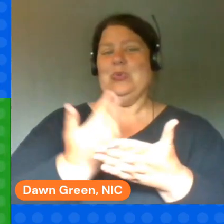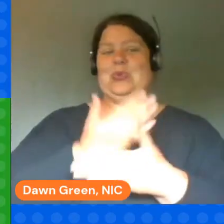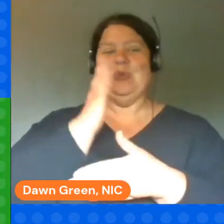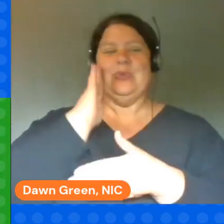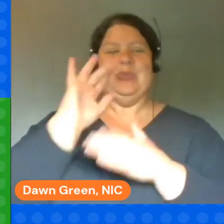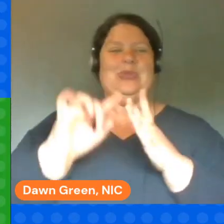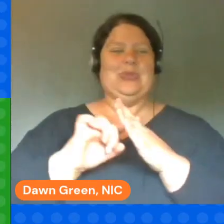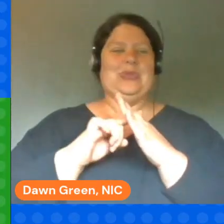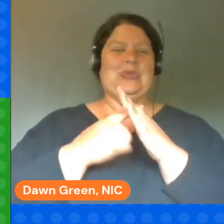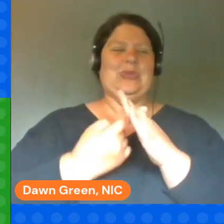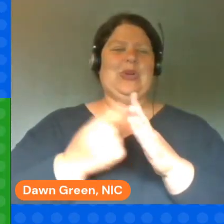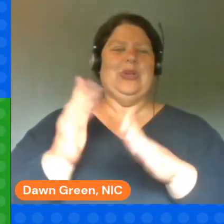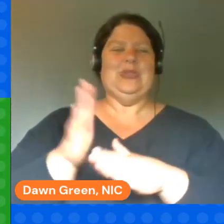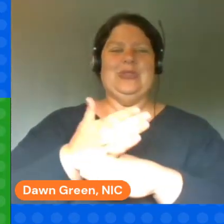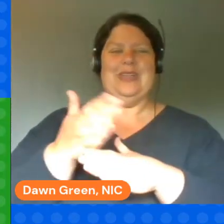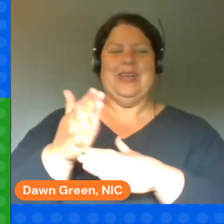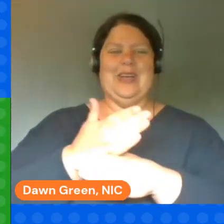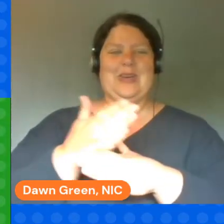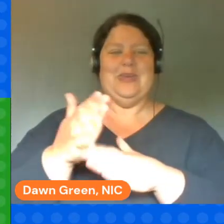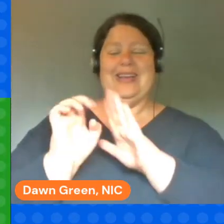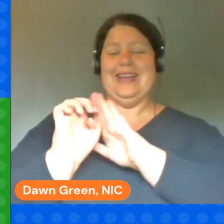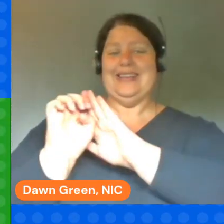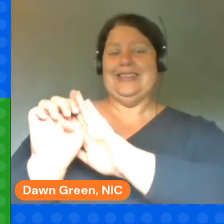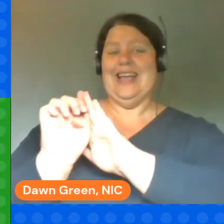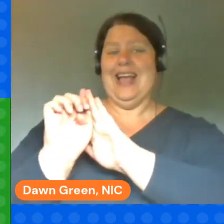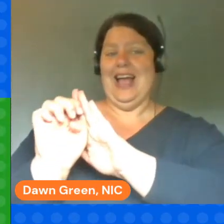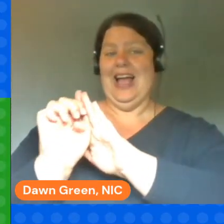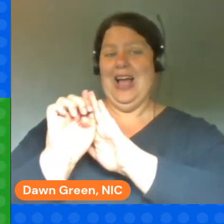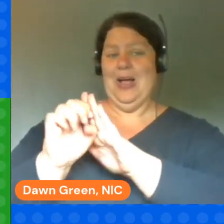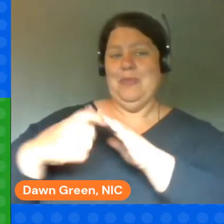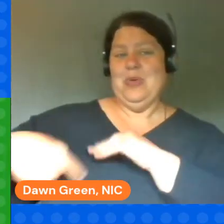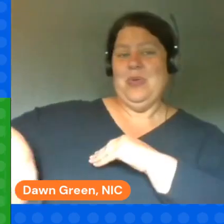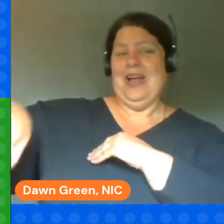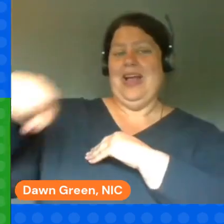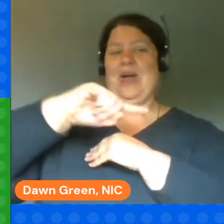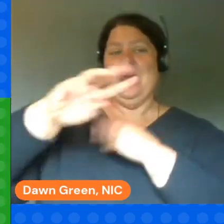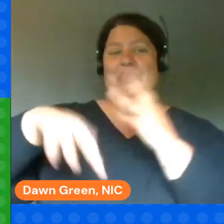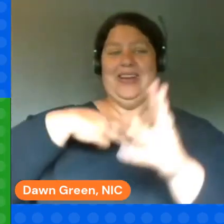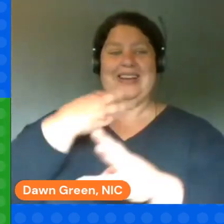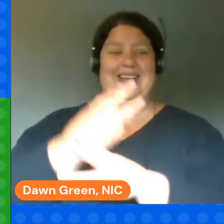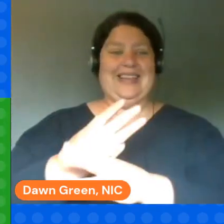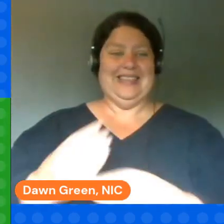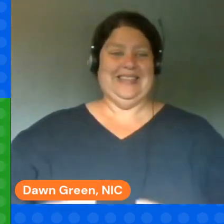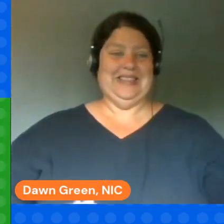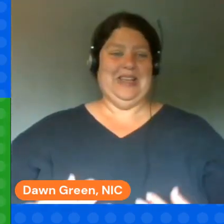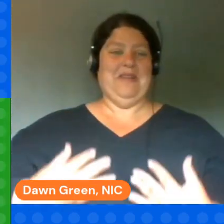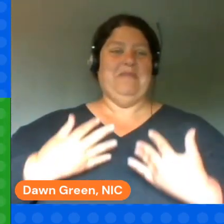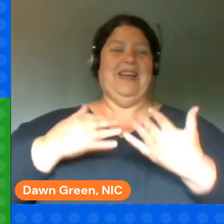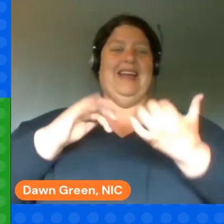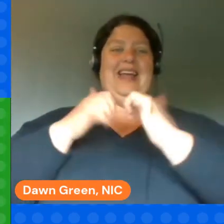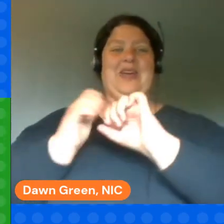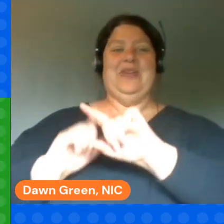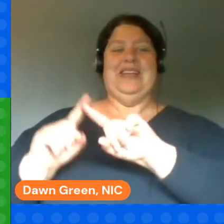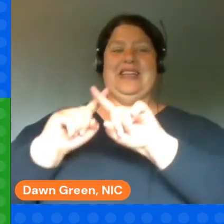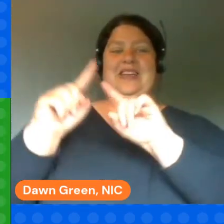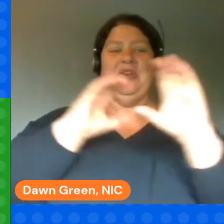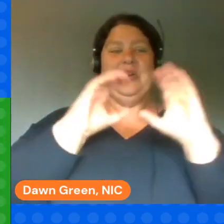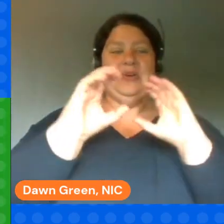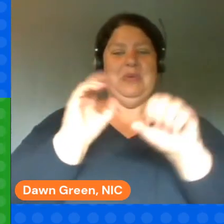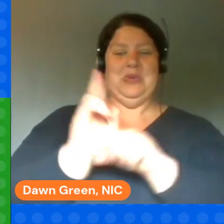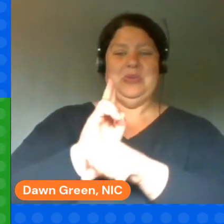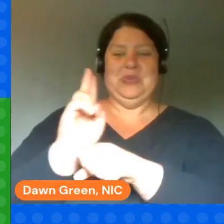with sharing some examples from around the world that inspire us of how different communities are using